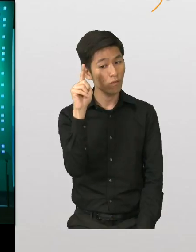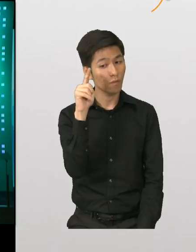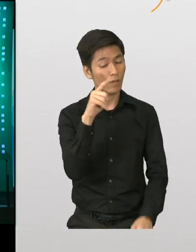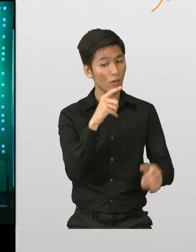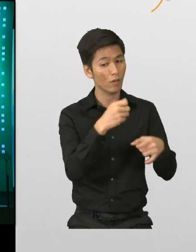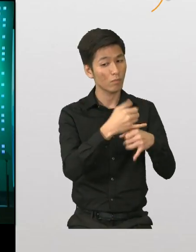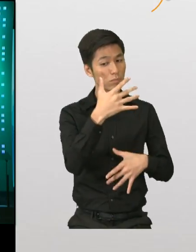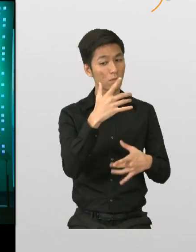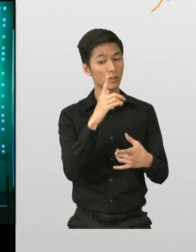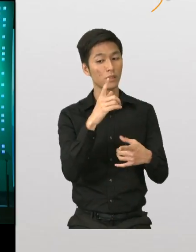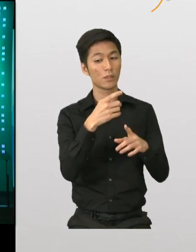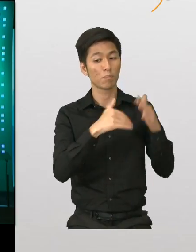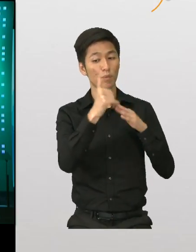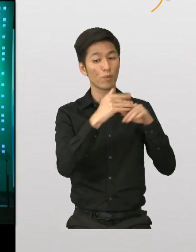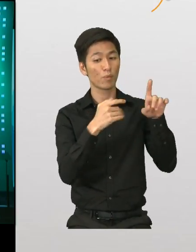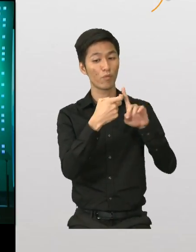1986.